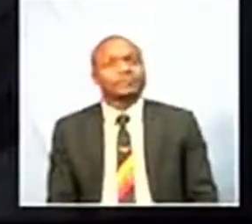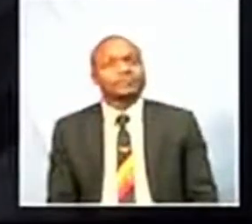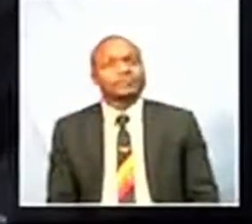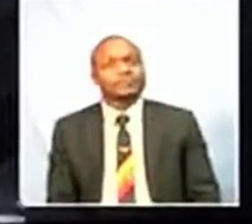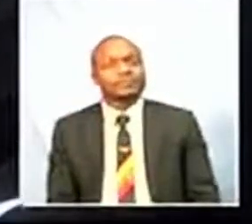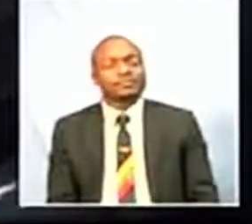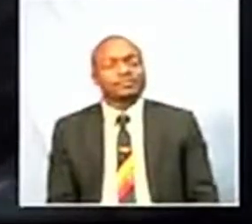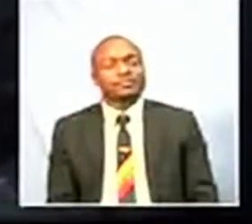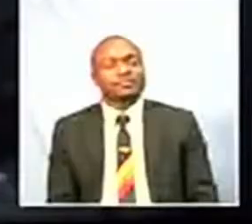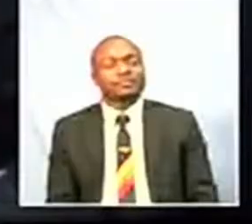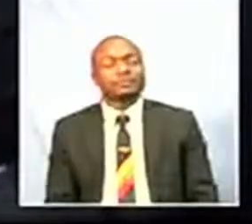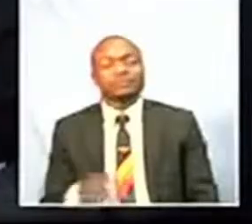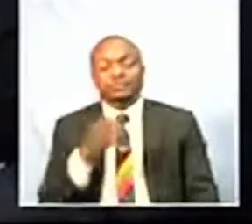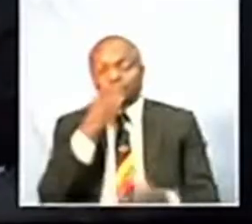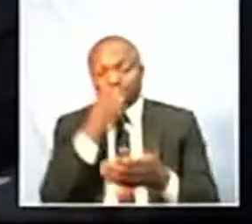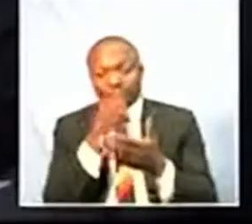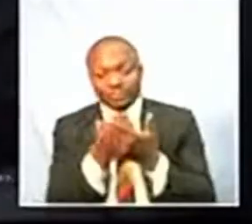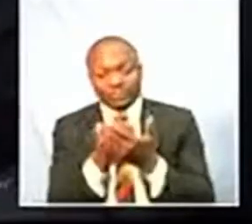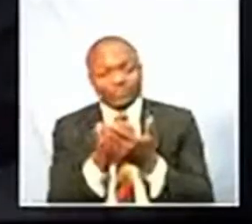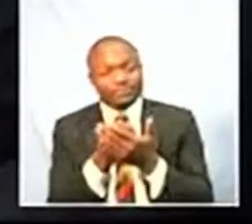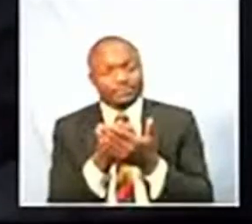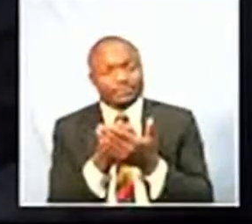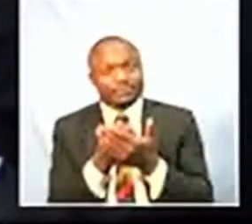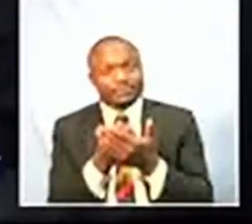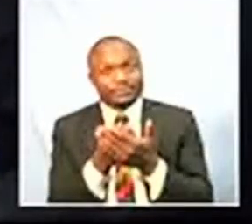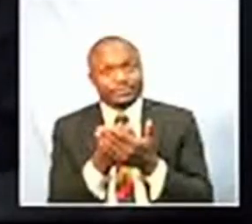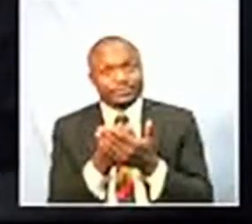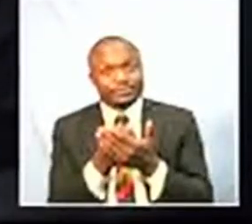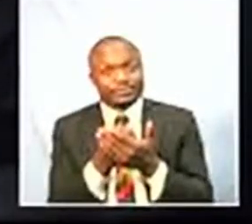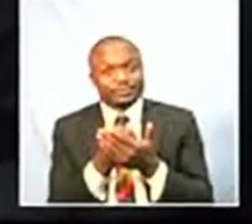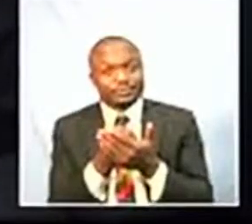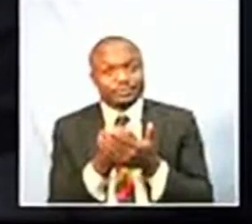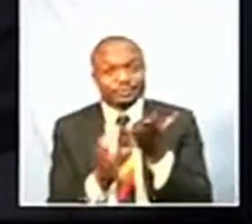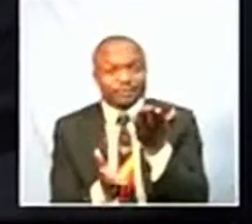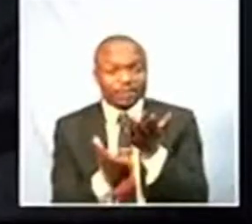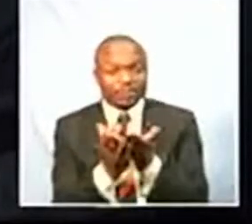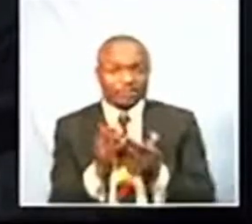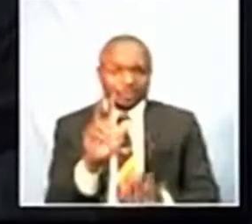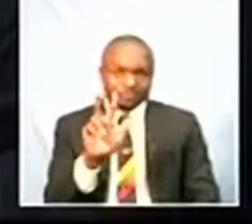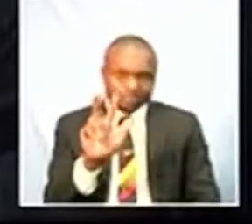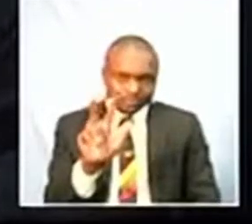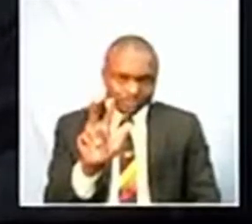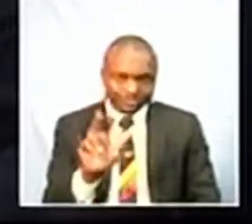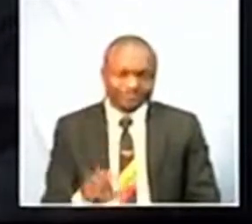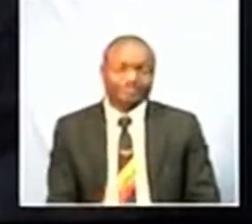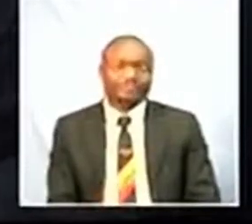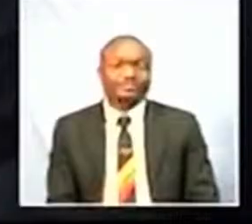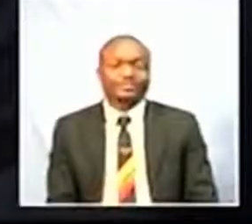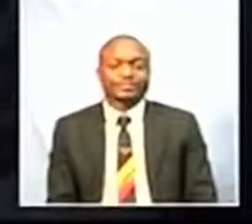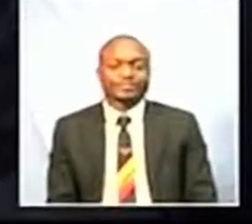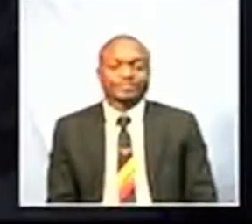and evidenced through Appendix 3,